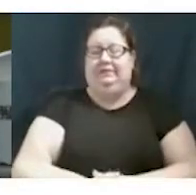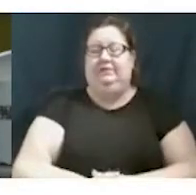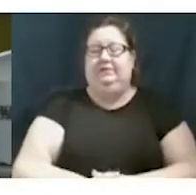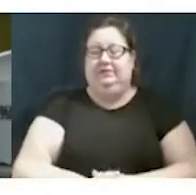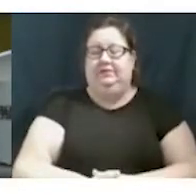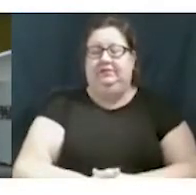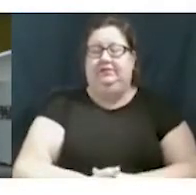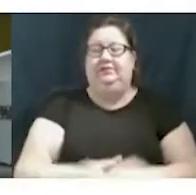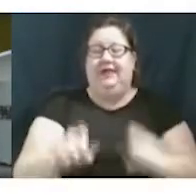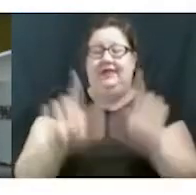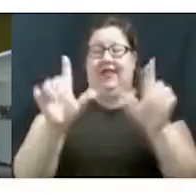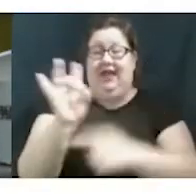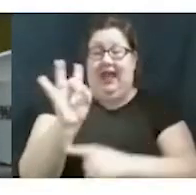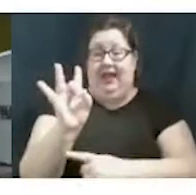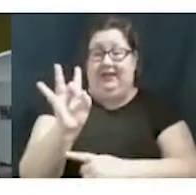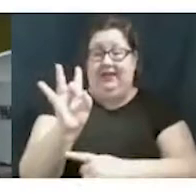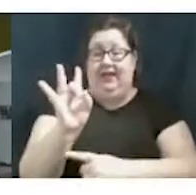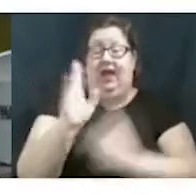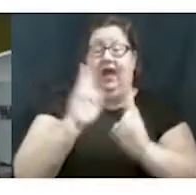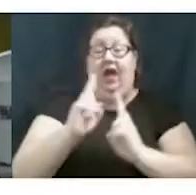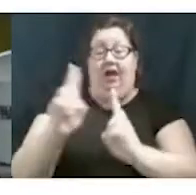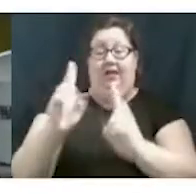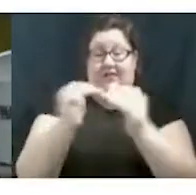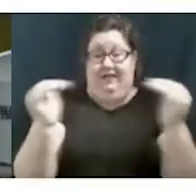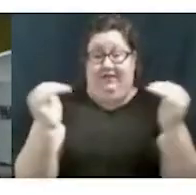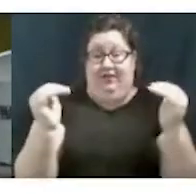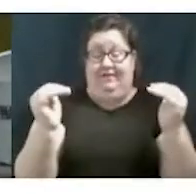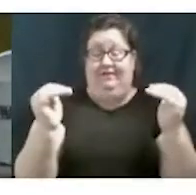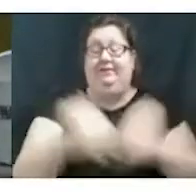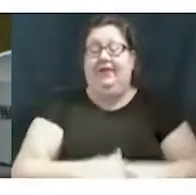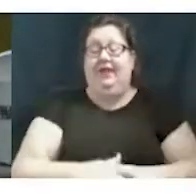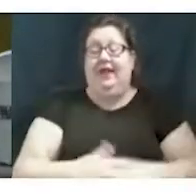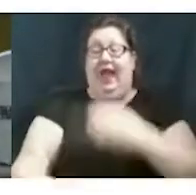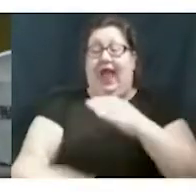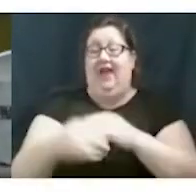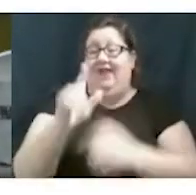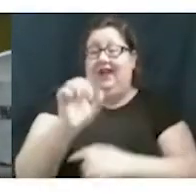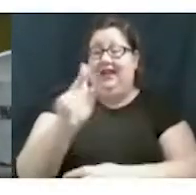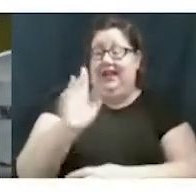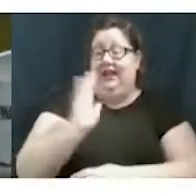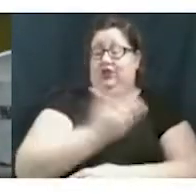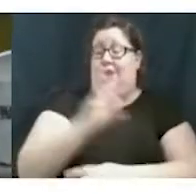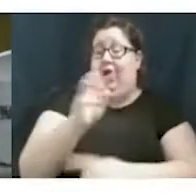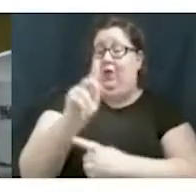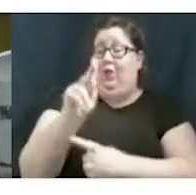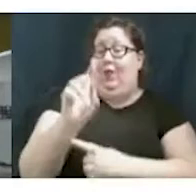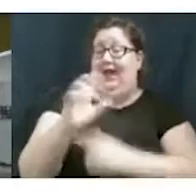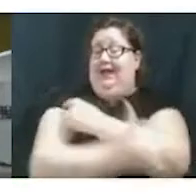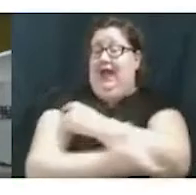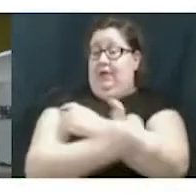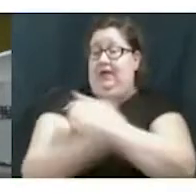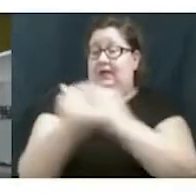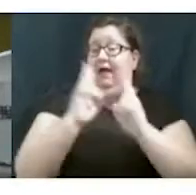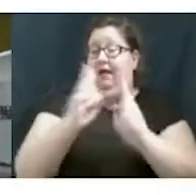Slide 8, honors level. I've added a link to our Wake County honors level document for this,